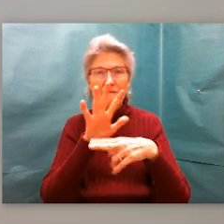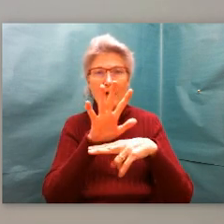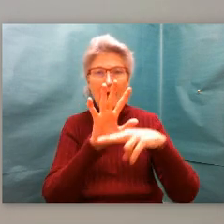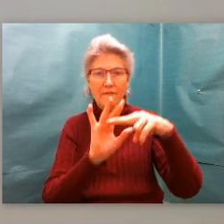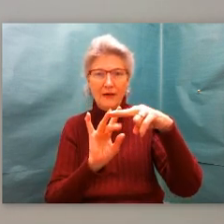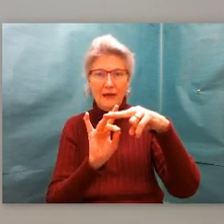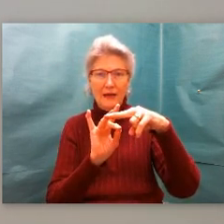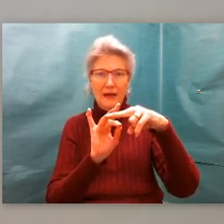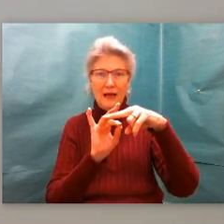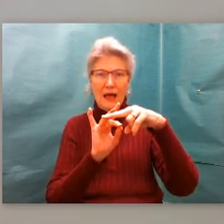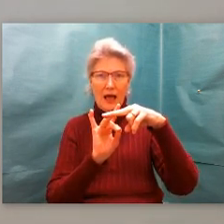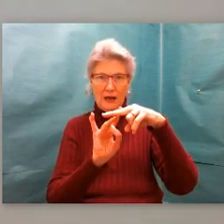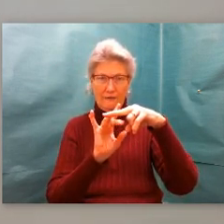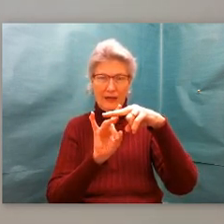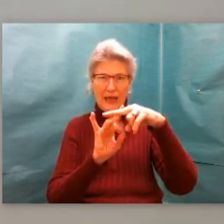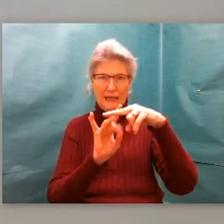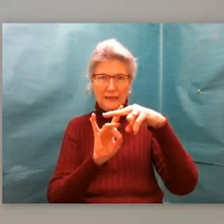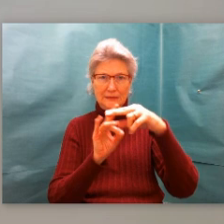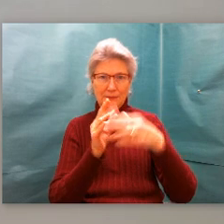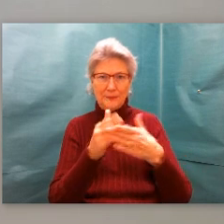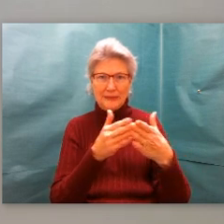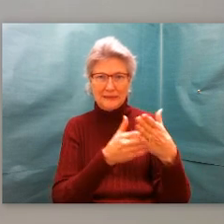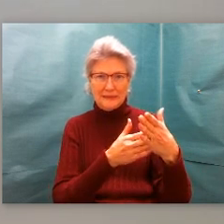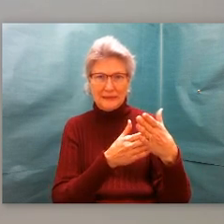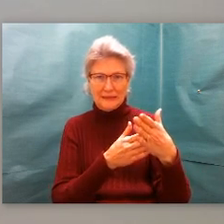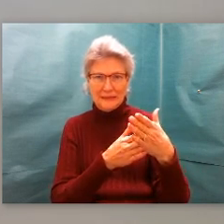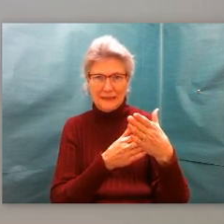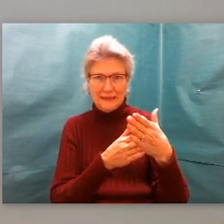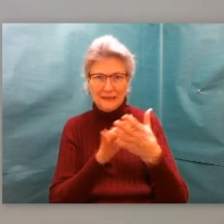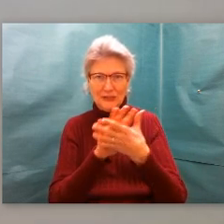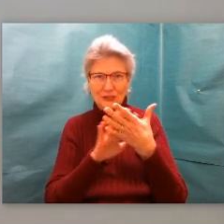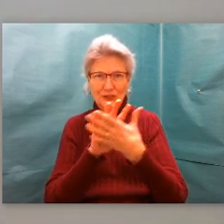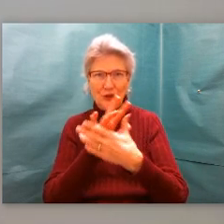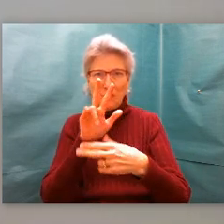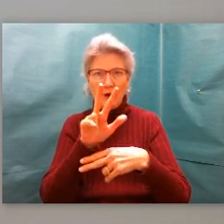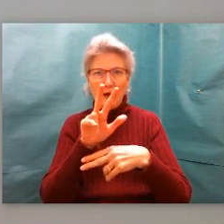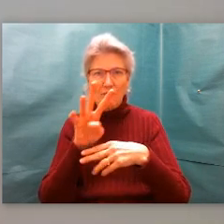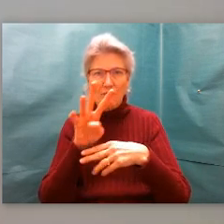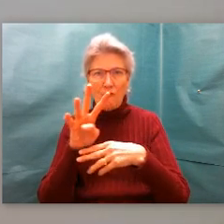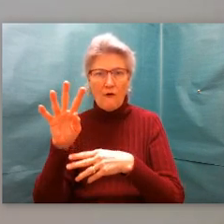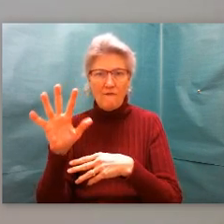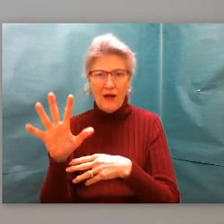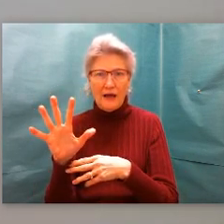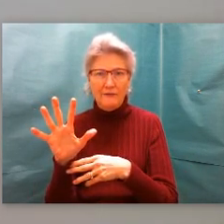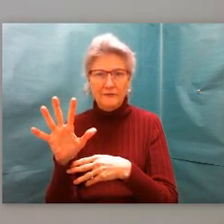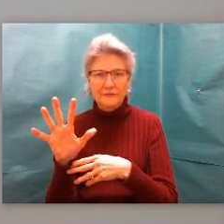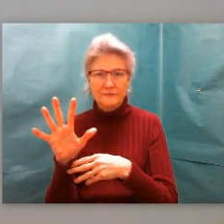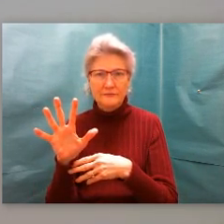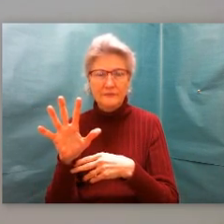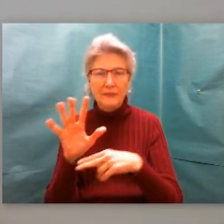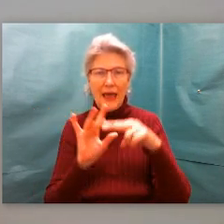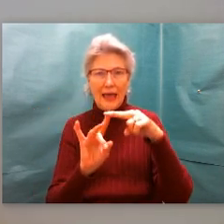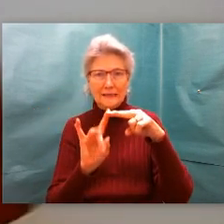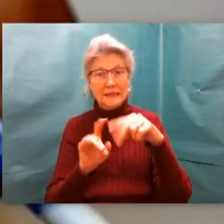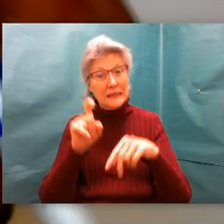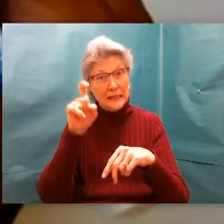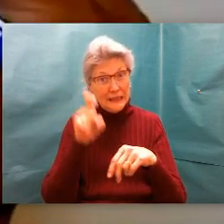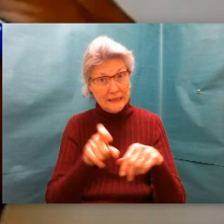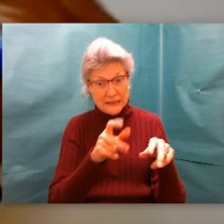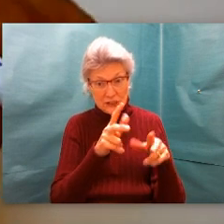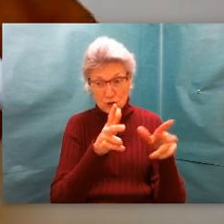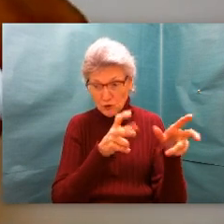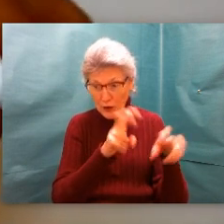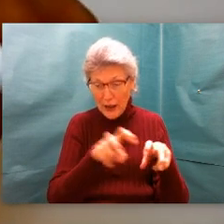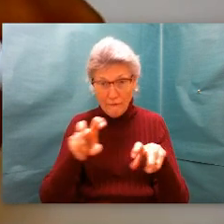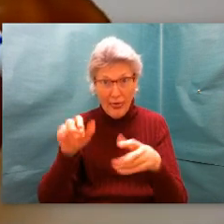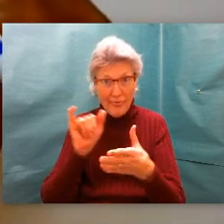5 out of these 8 sections. So here's 3, 4, 5/8. And now this is my